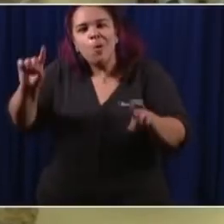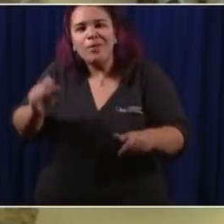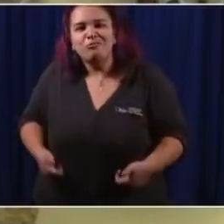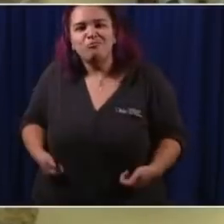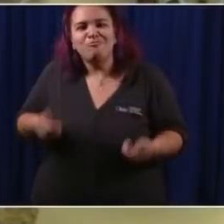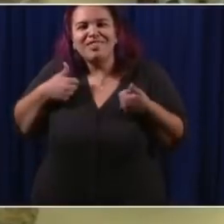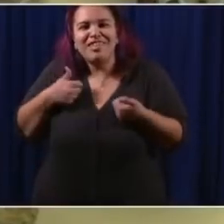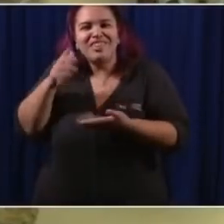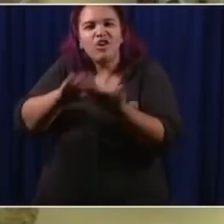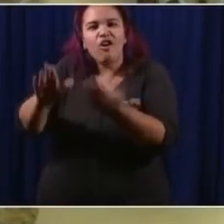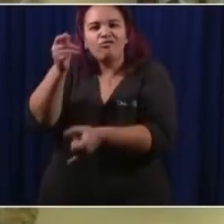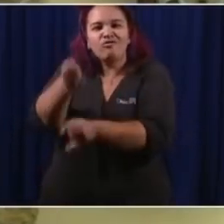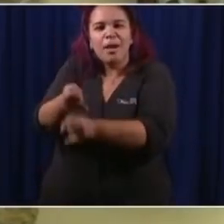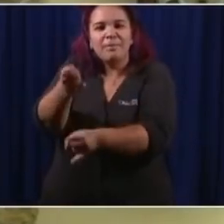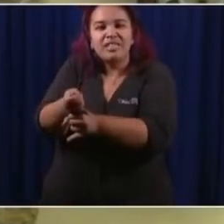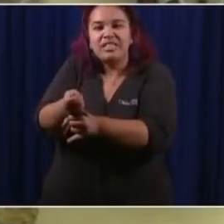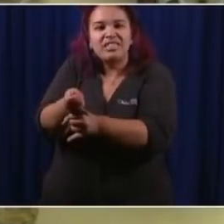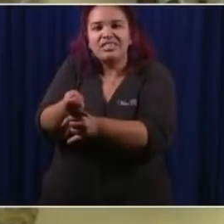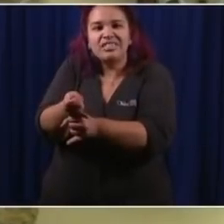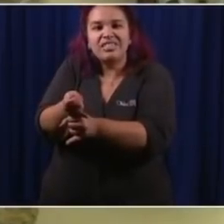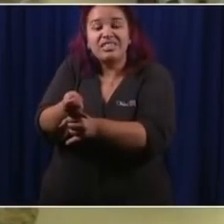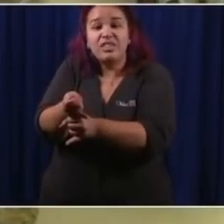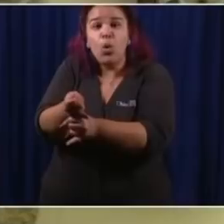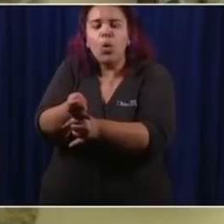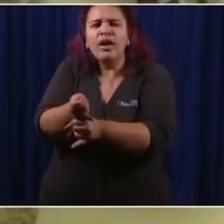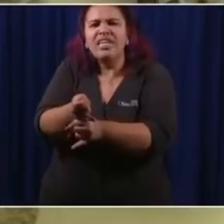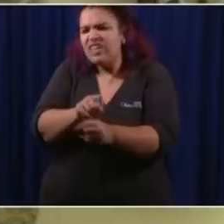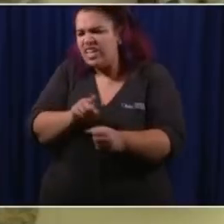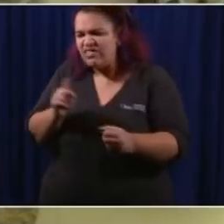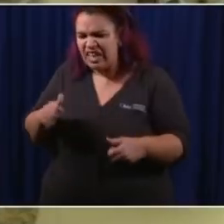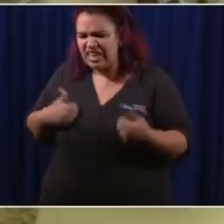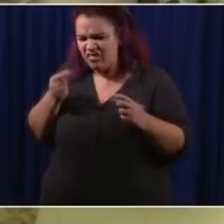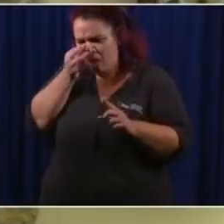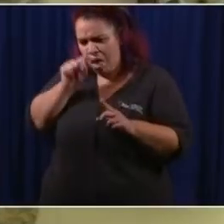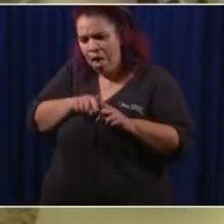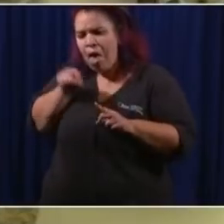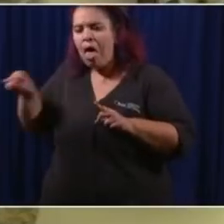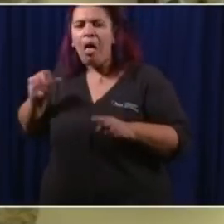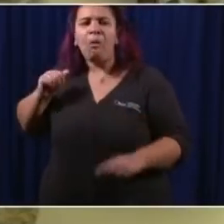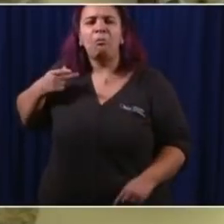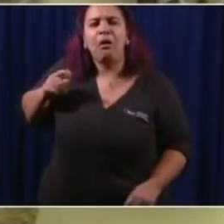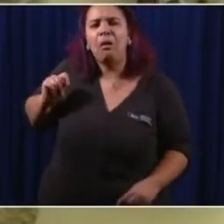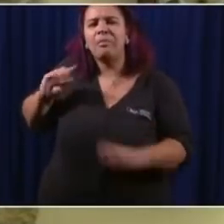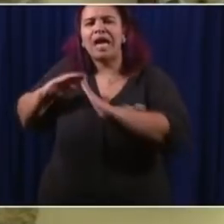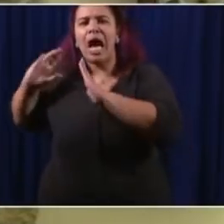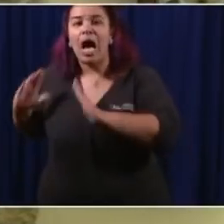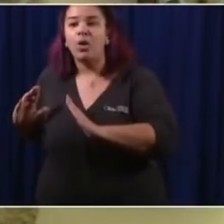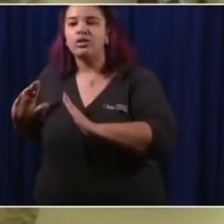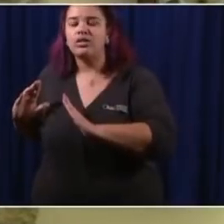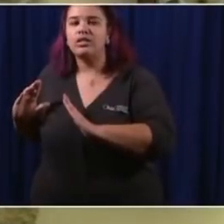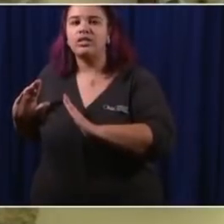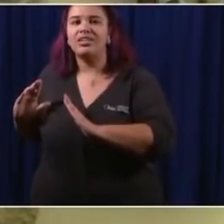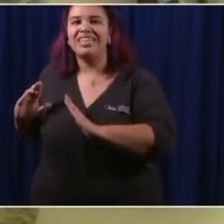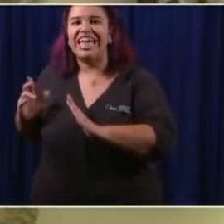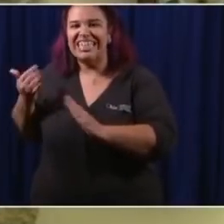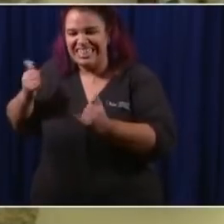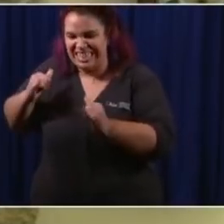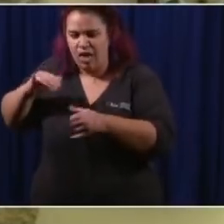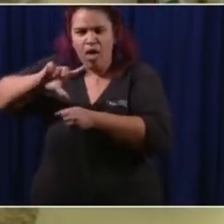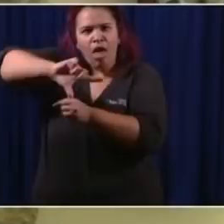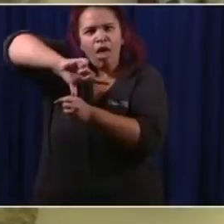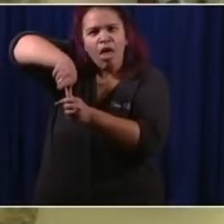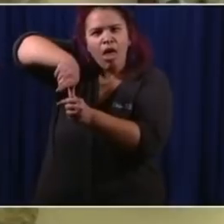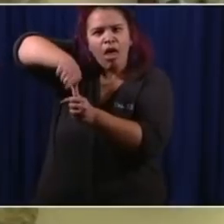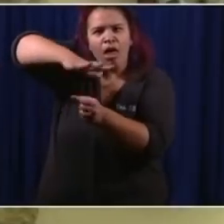particularly those who are living off campus. They're just moving back. And you can be remote, you can be online, but they're